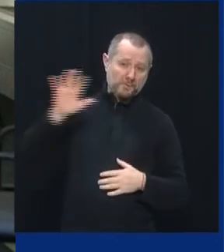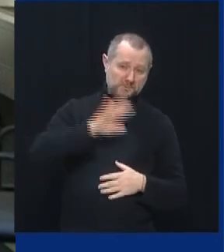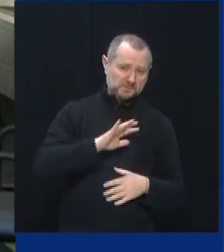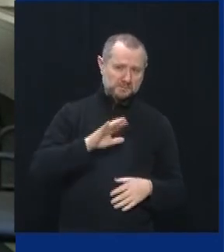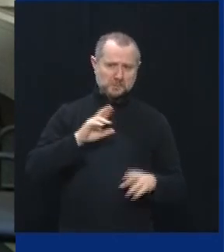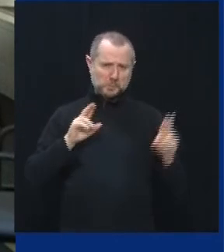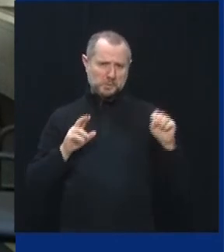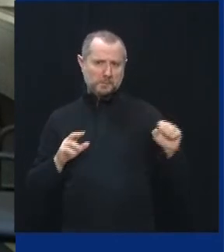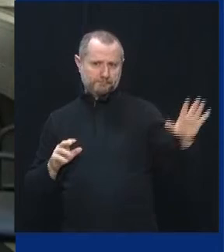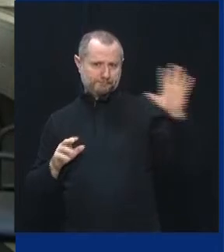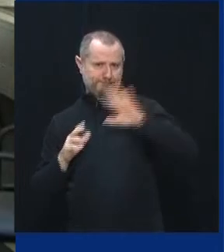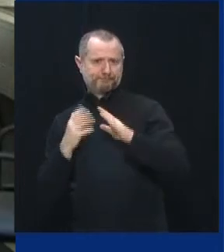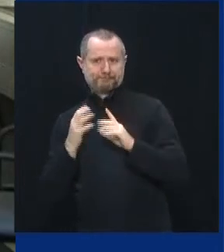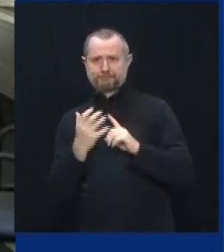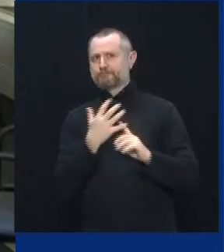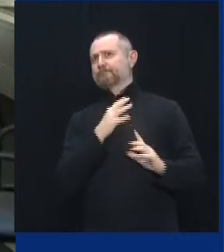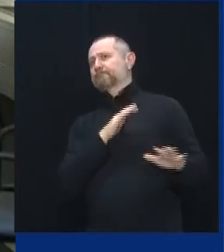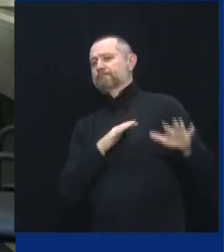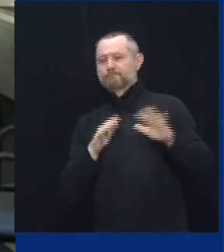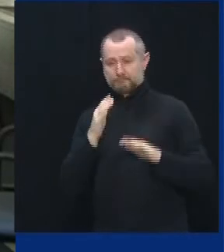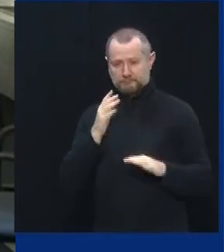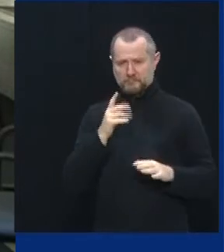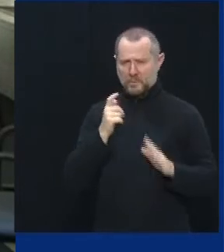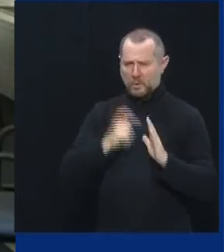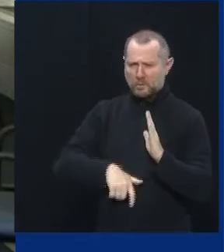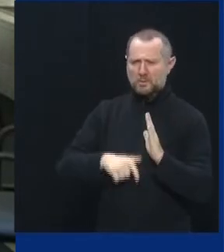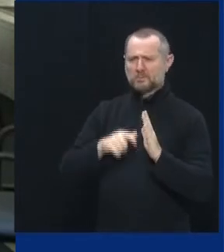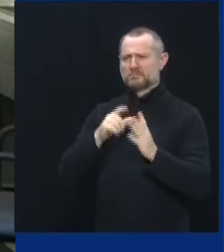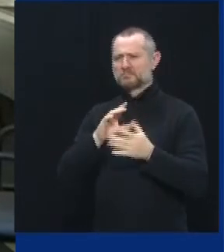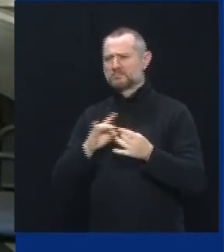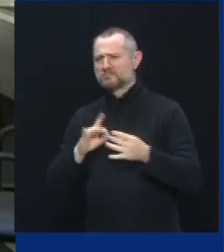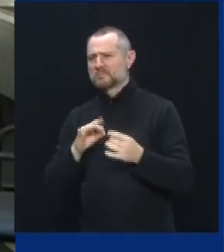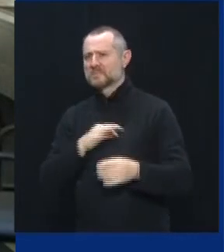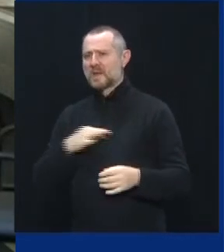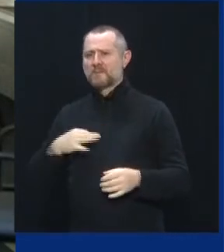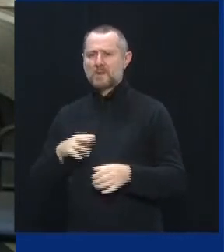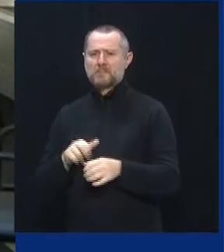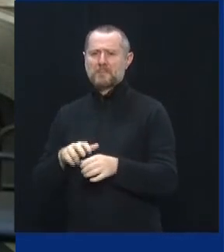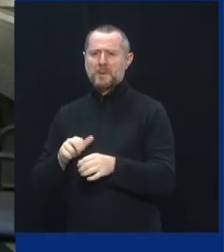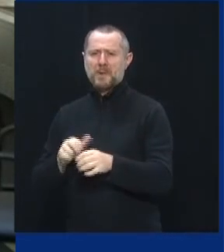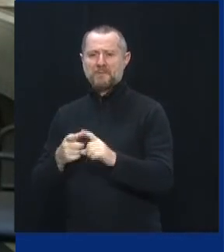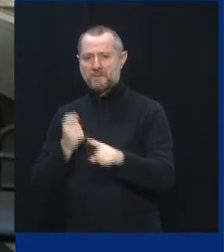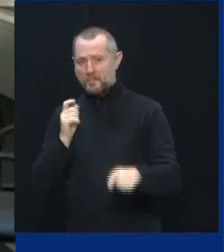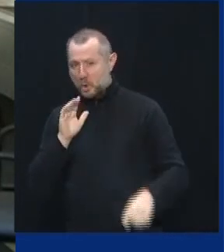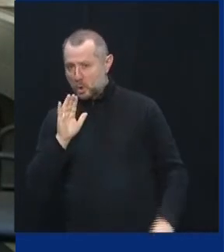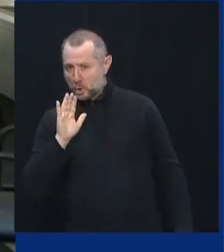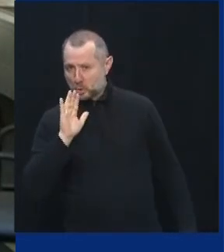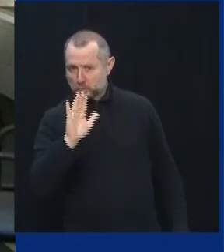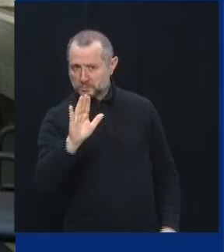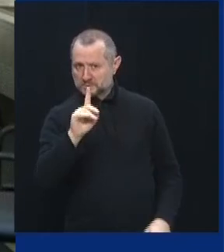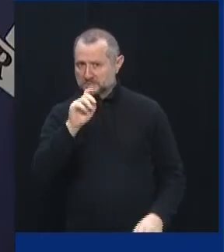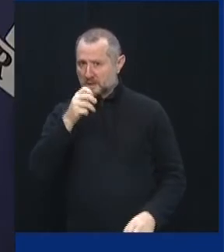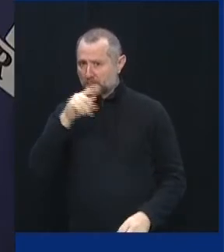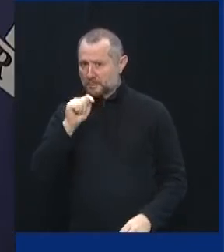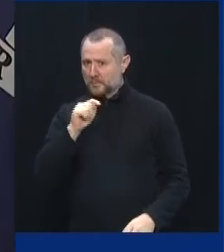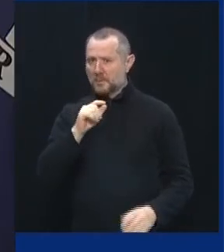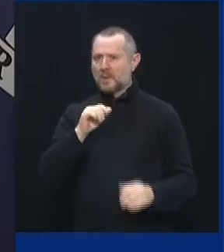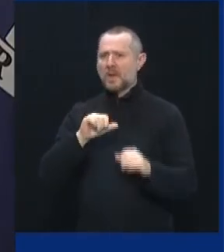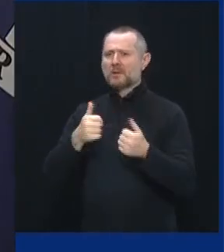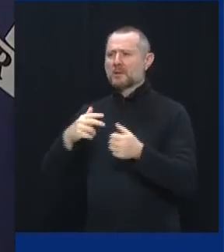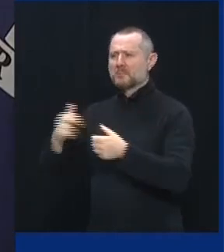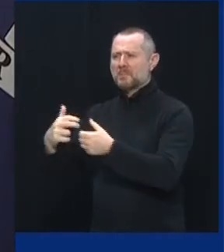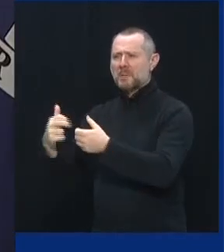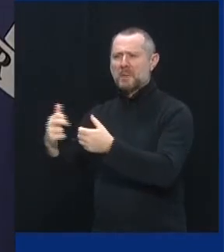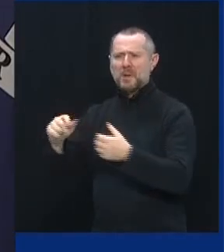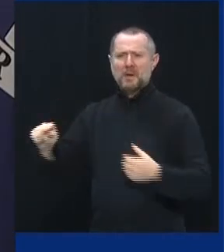staff leaving from your department as well as in a lot of other areas. Can you speak to what